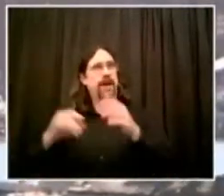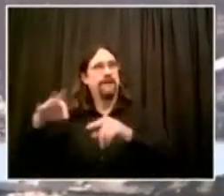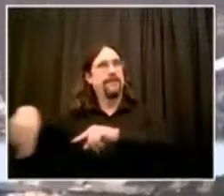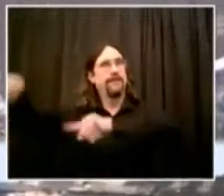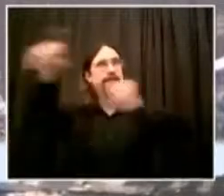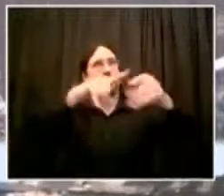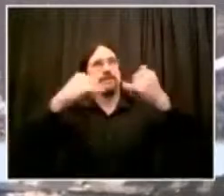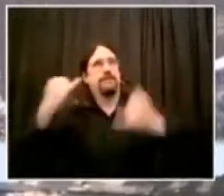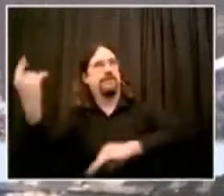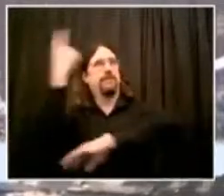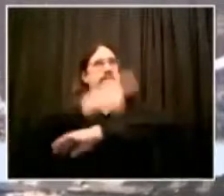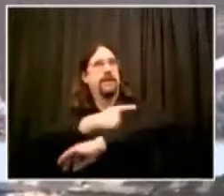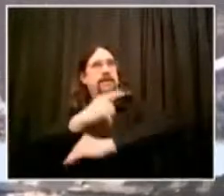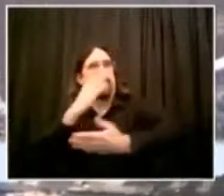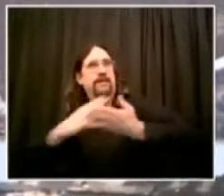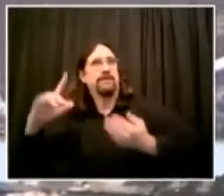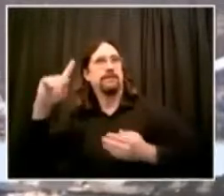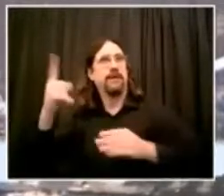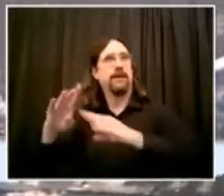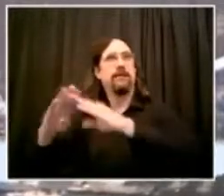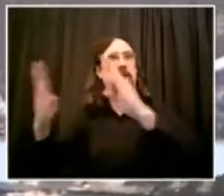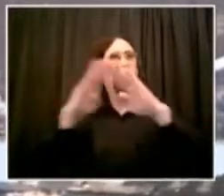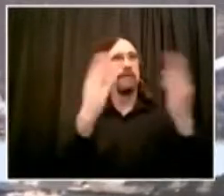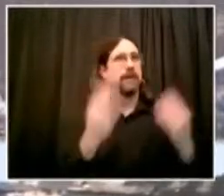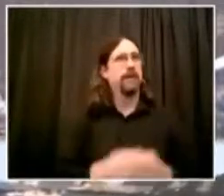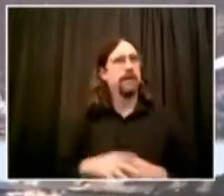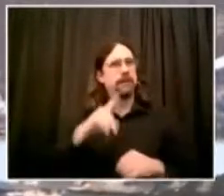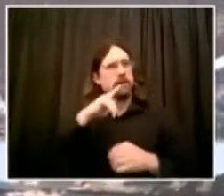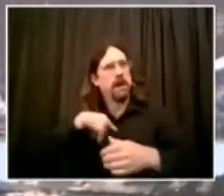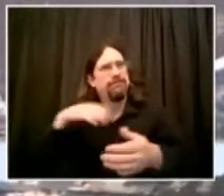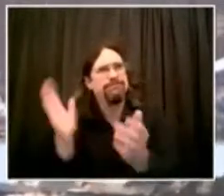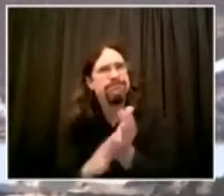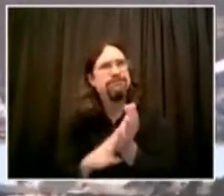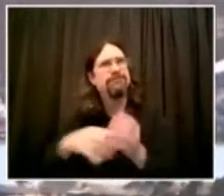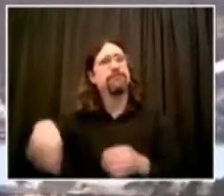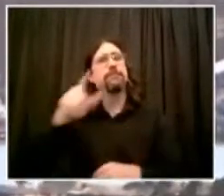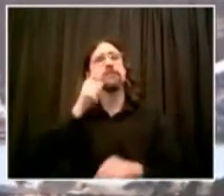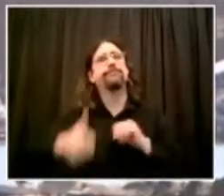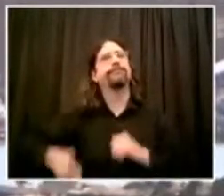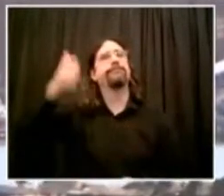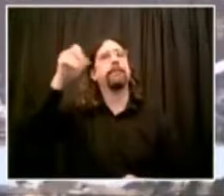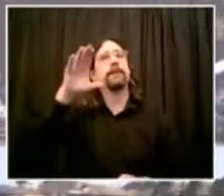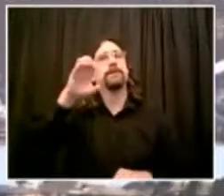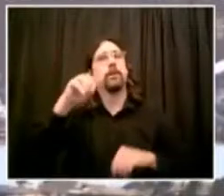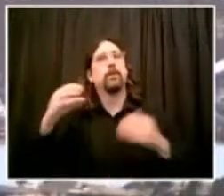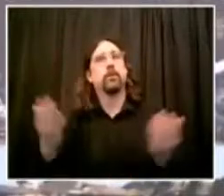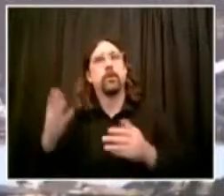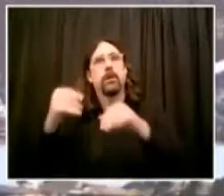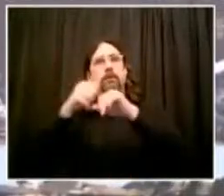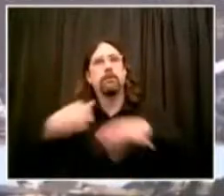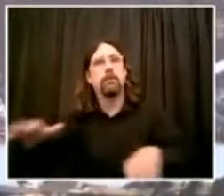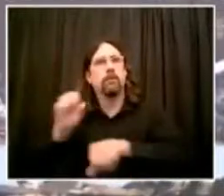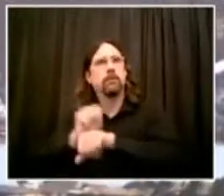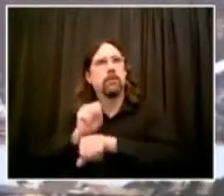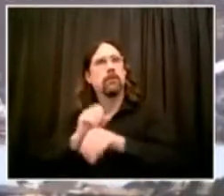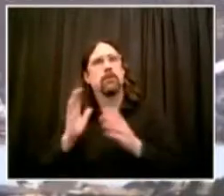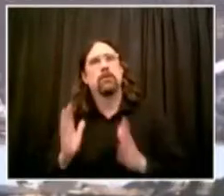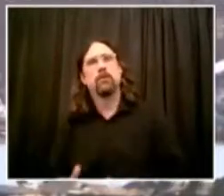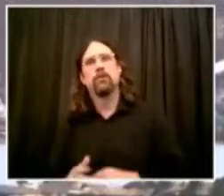And every one of us has been together saying we knew we would get to this day. It would take a lot of work, but we are finally